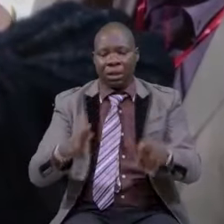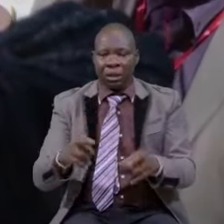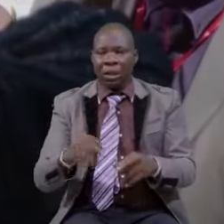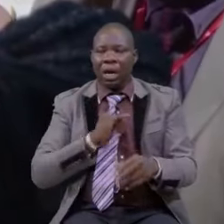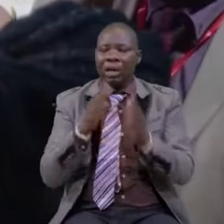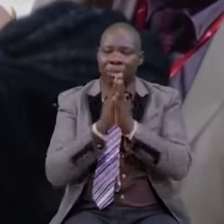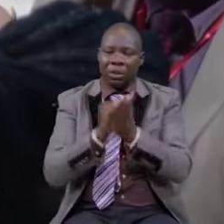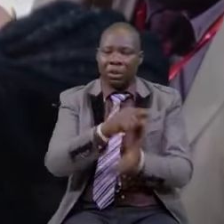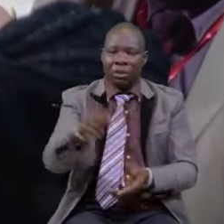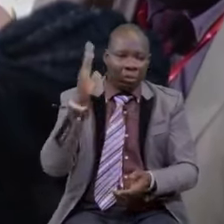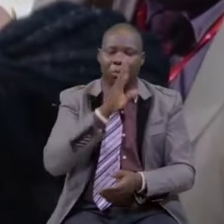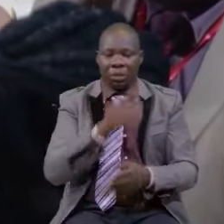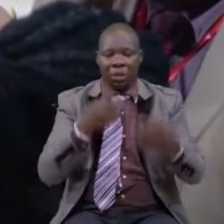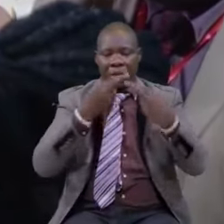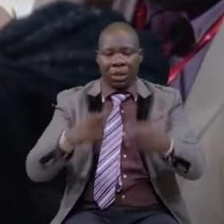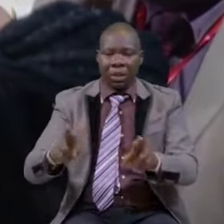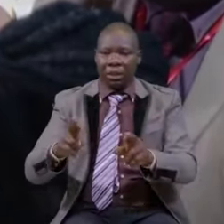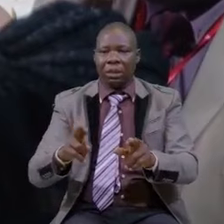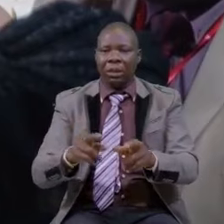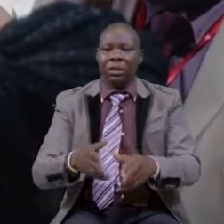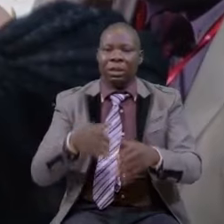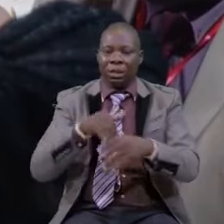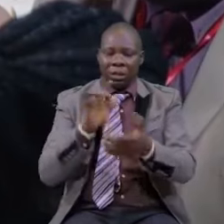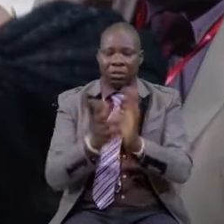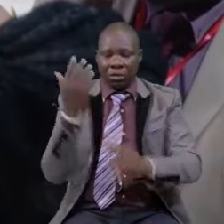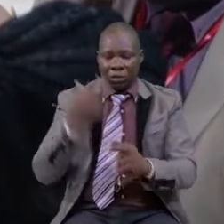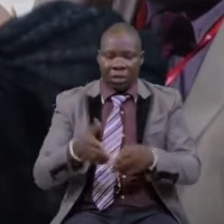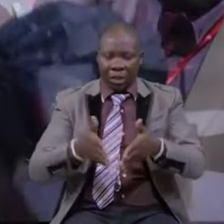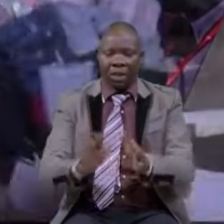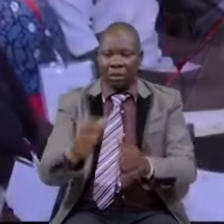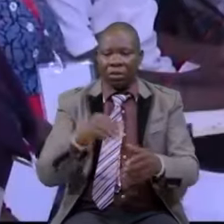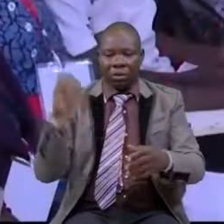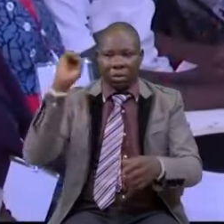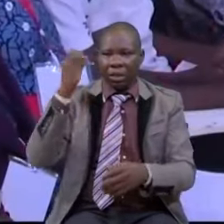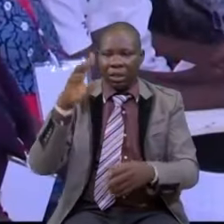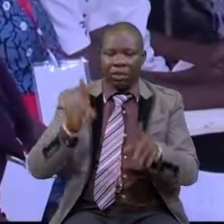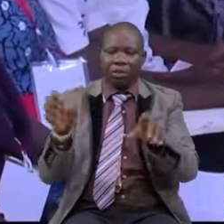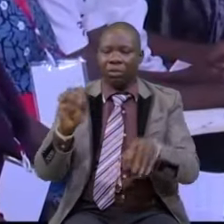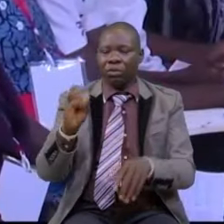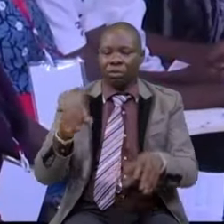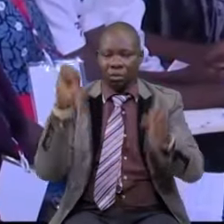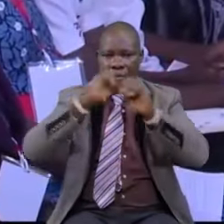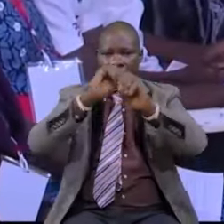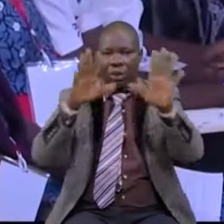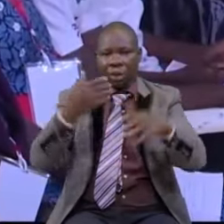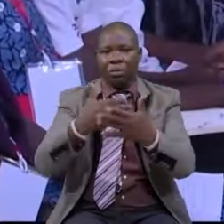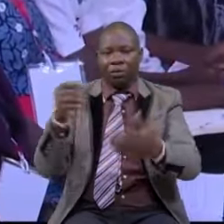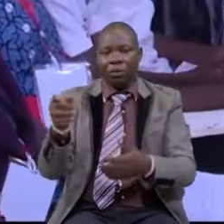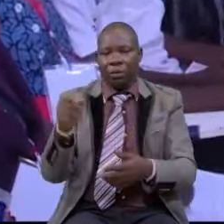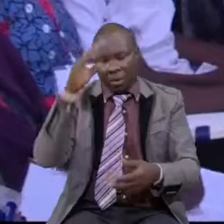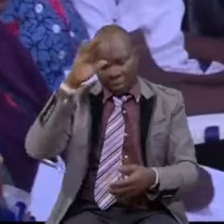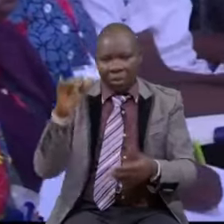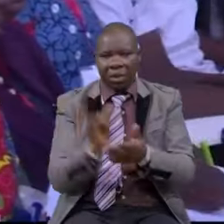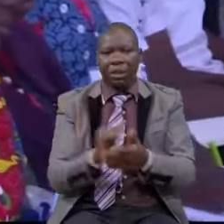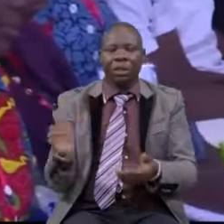your light so shine before men that they may see your good works.